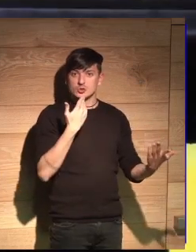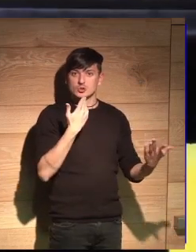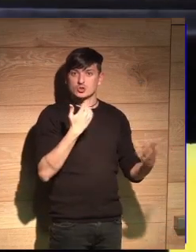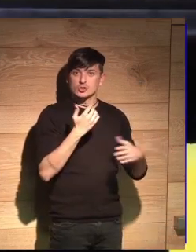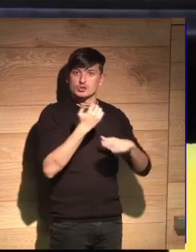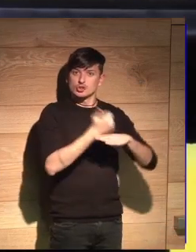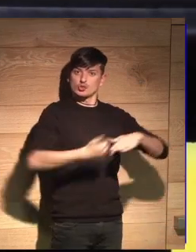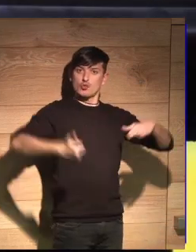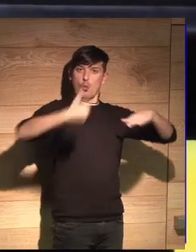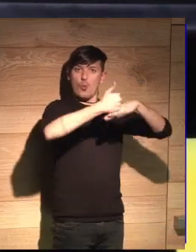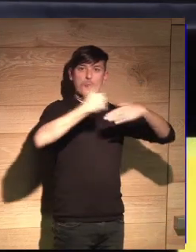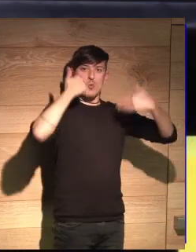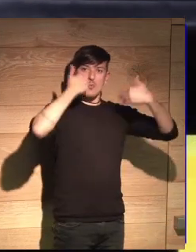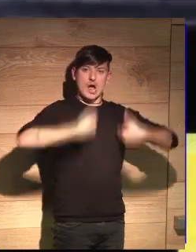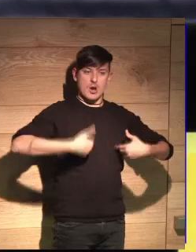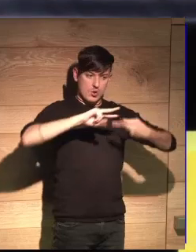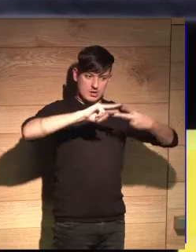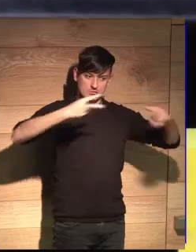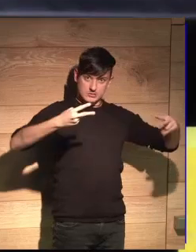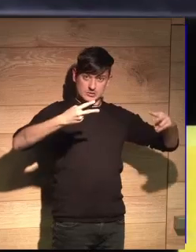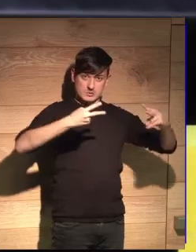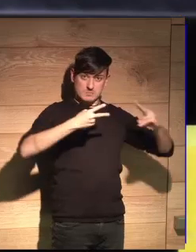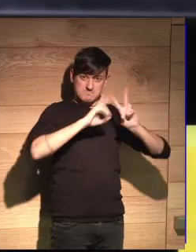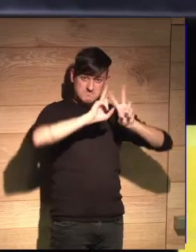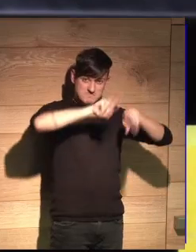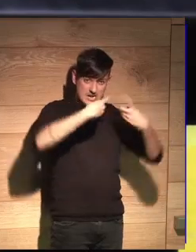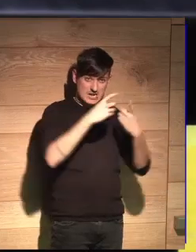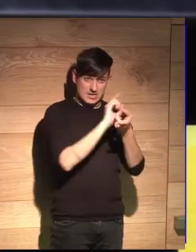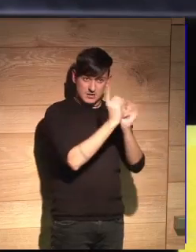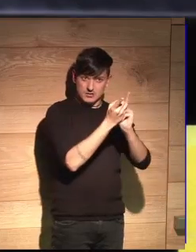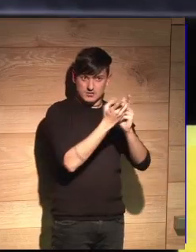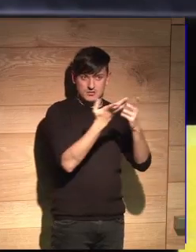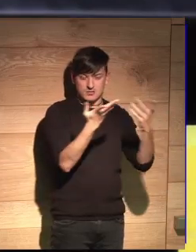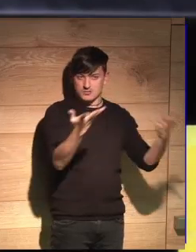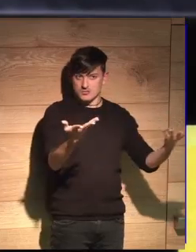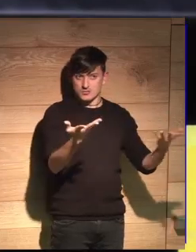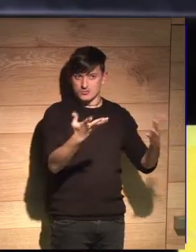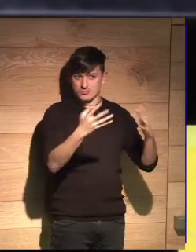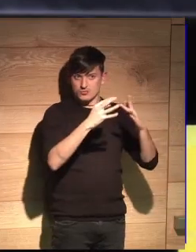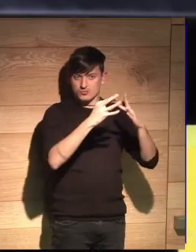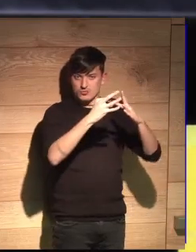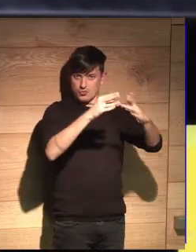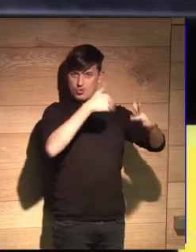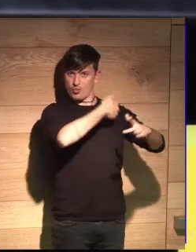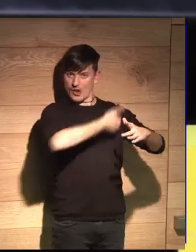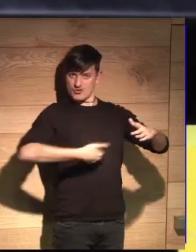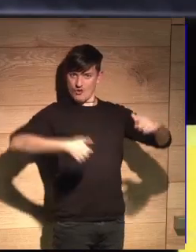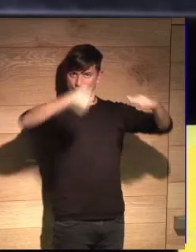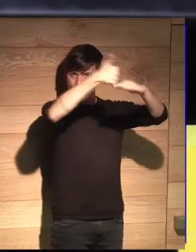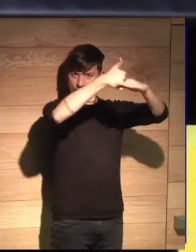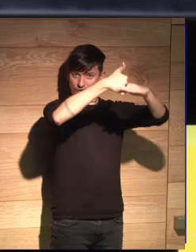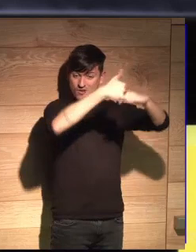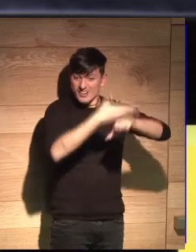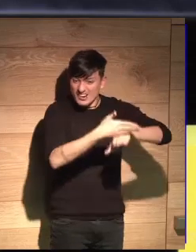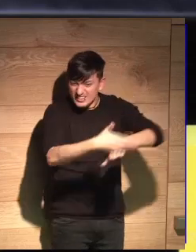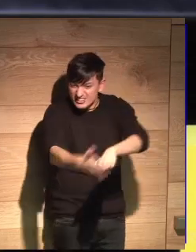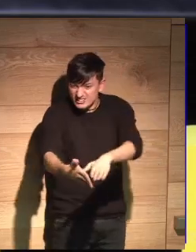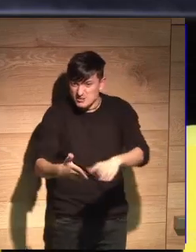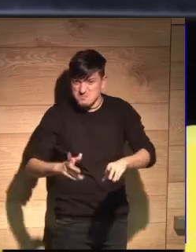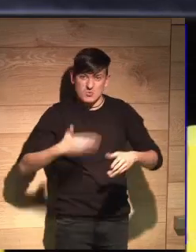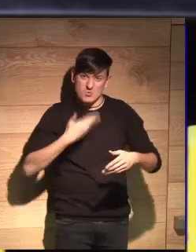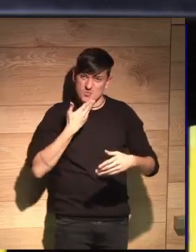superhuman individuals, genetically improved, who will be the masters, while everybody